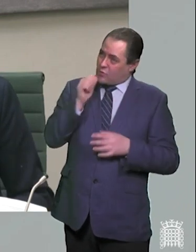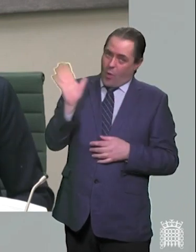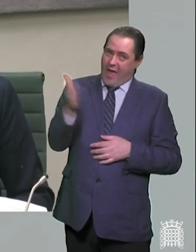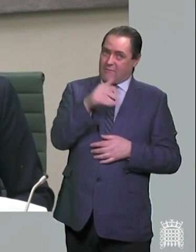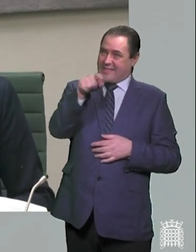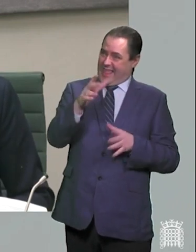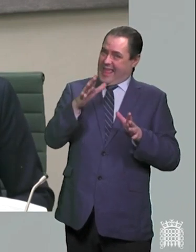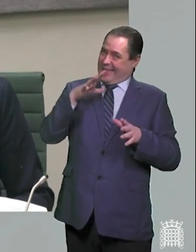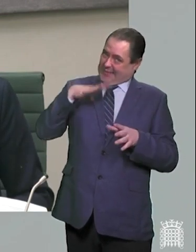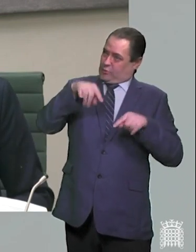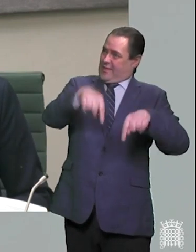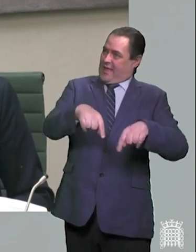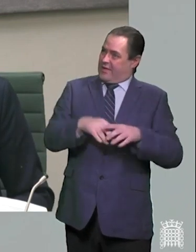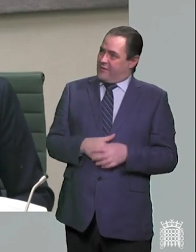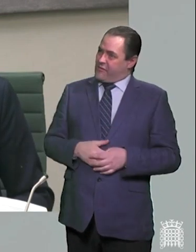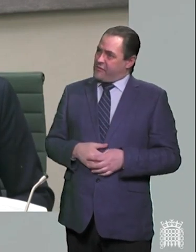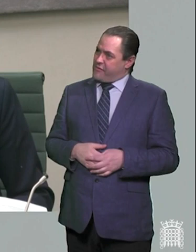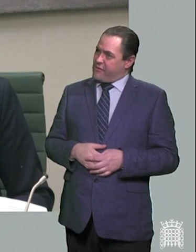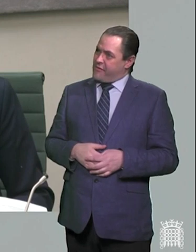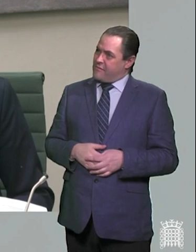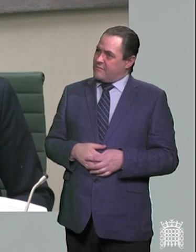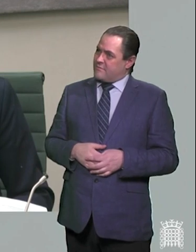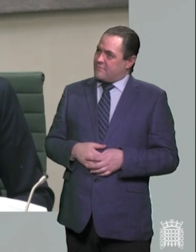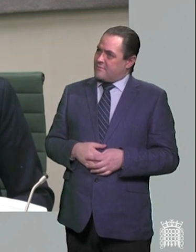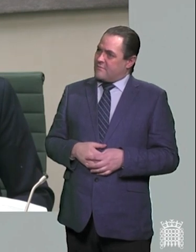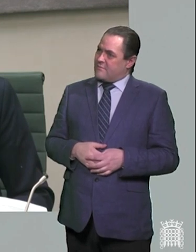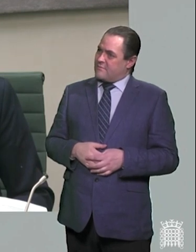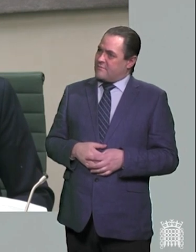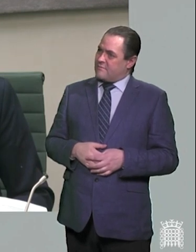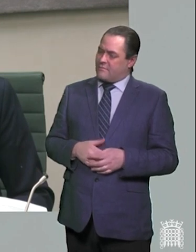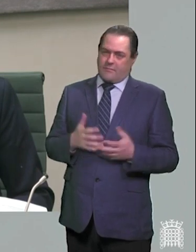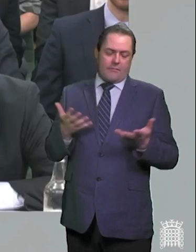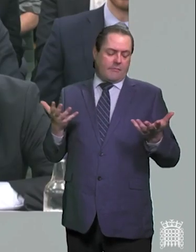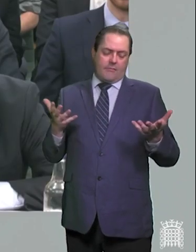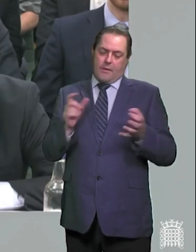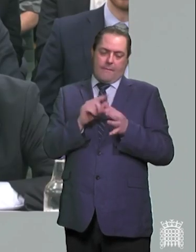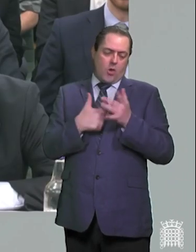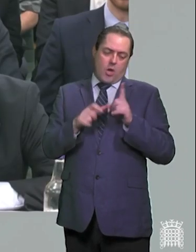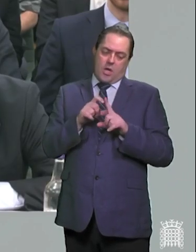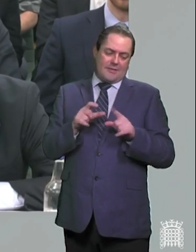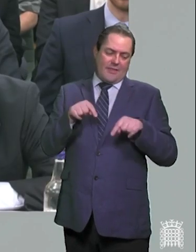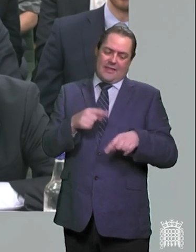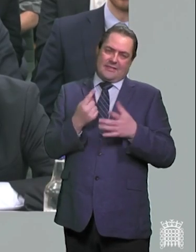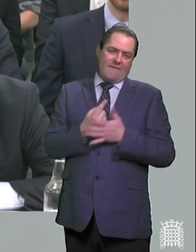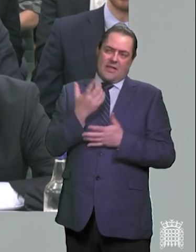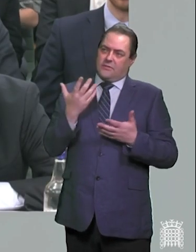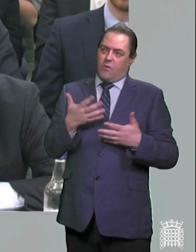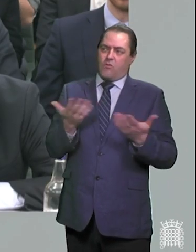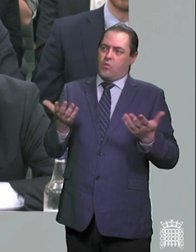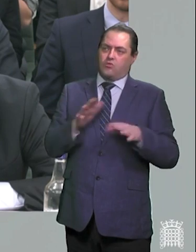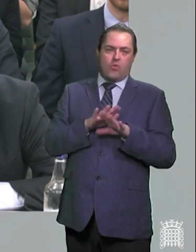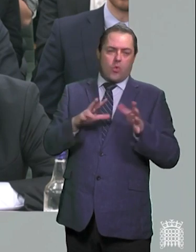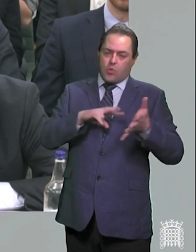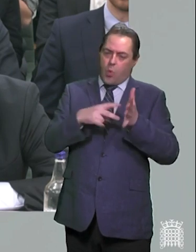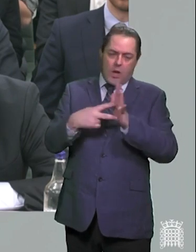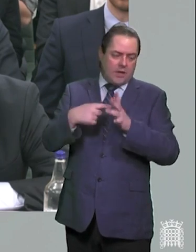was absolutely necessary to attend these events? Bernard, these events were, of course, not